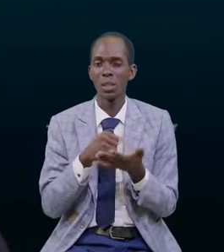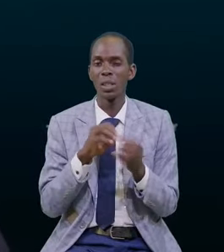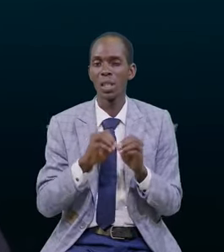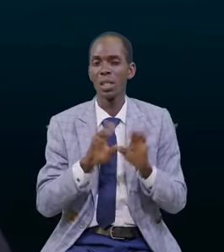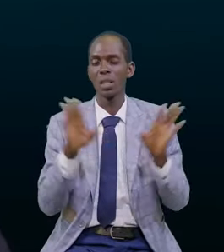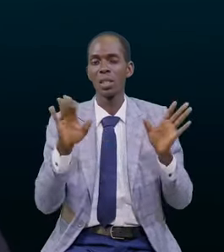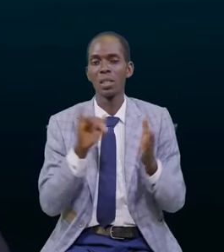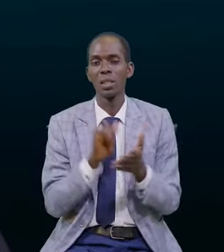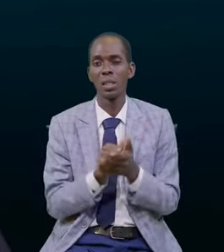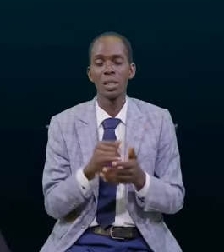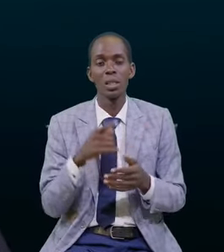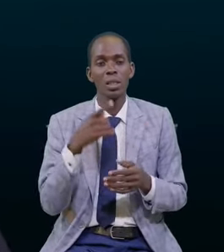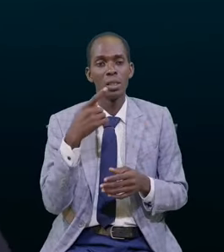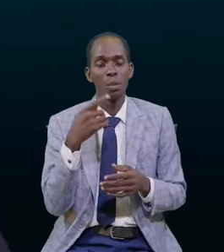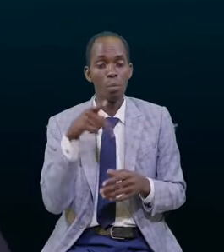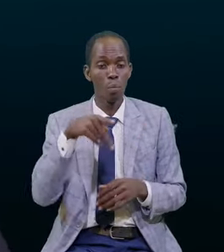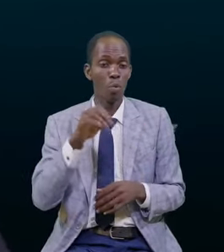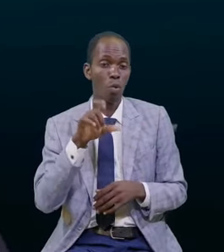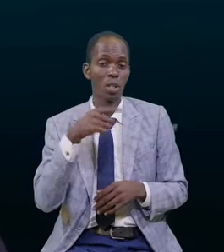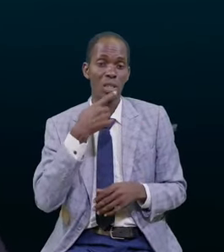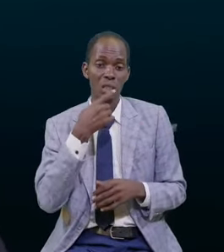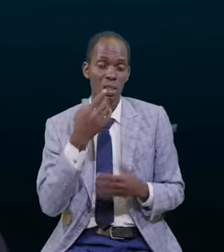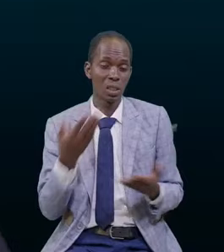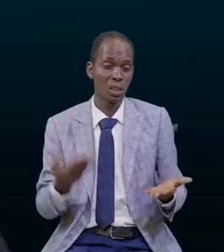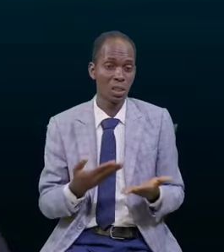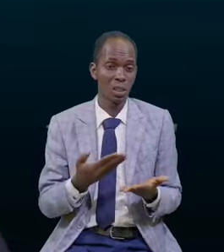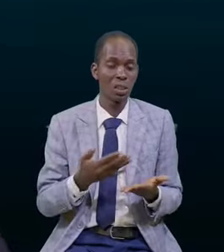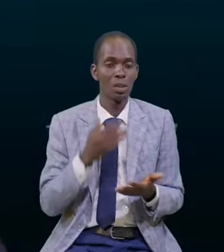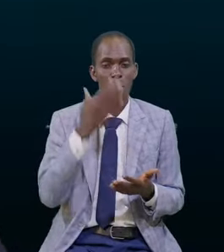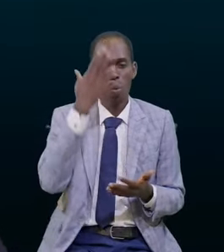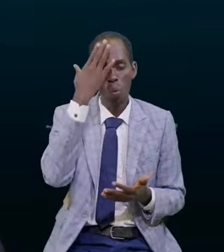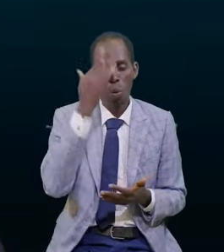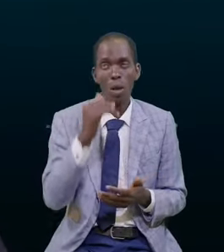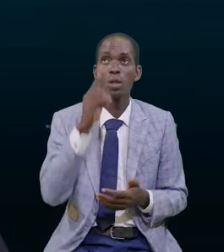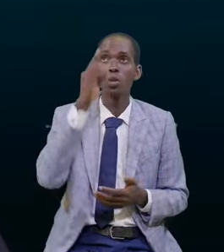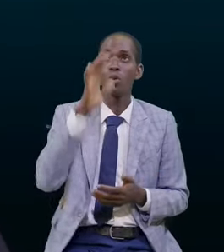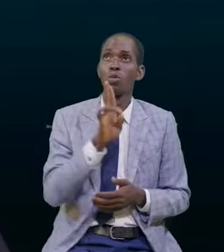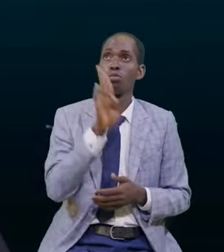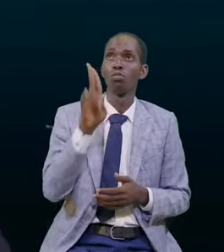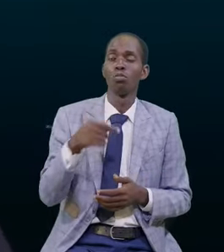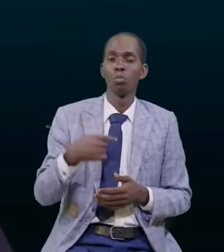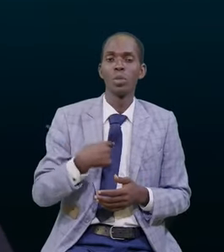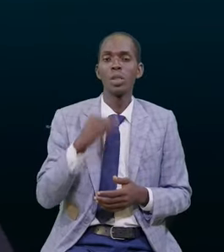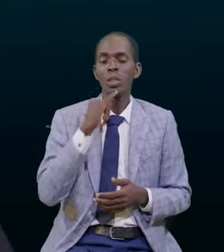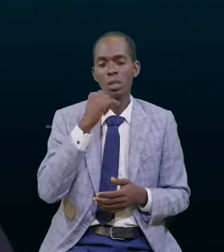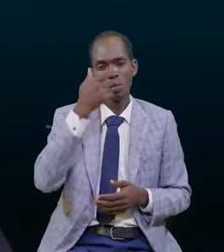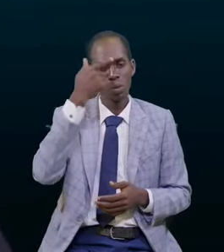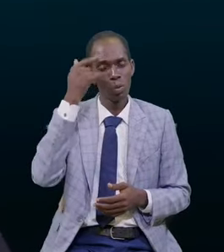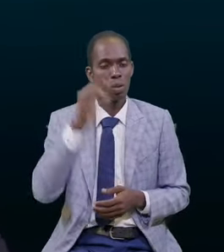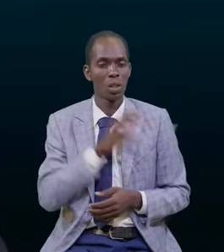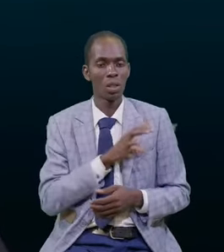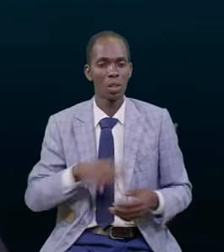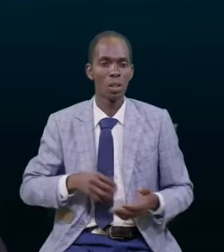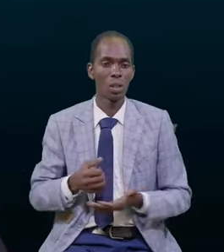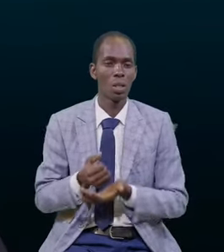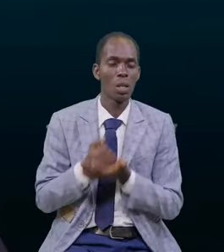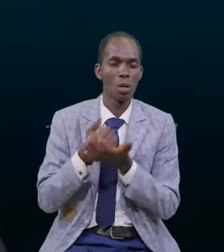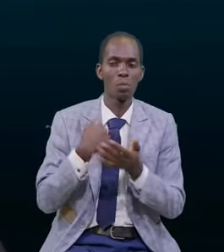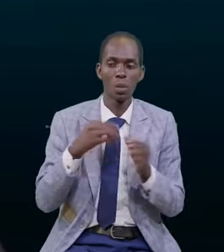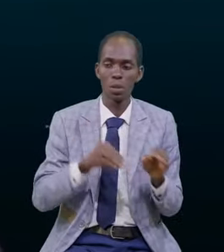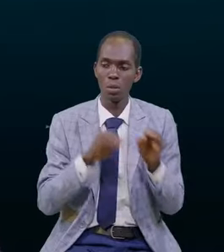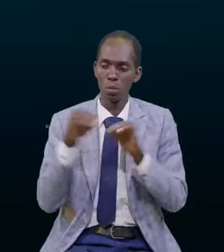me in the ministry is because he counted me faithful putting me into the ministry if I skip to